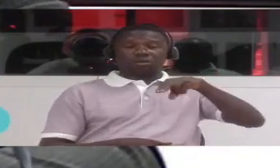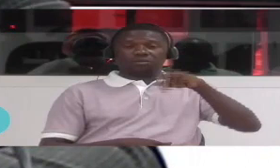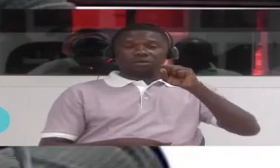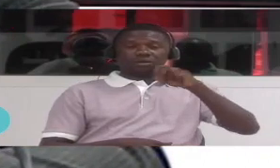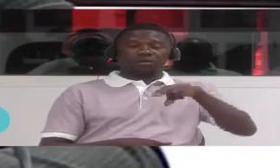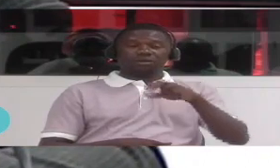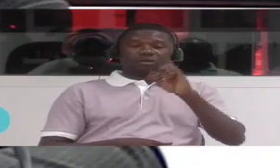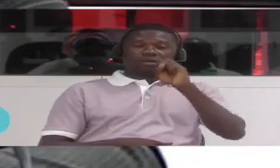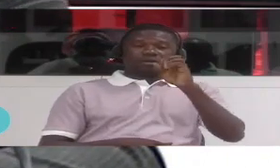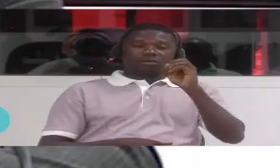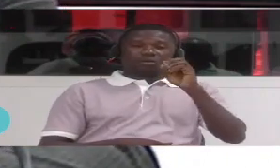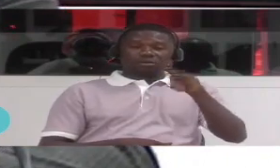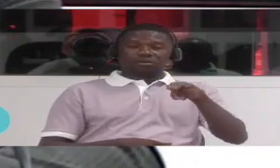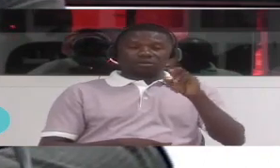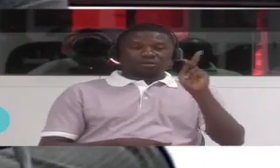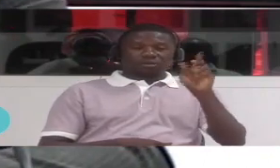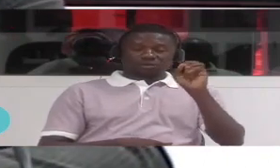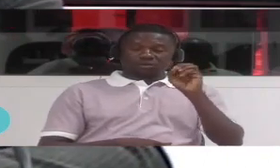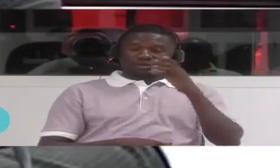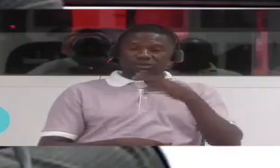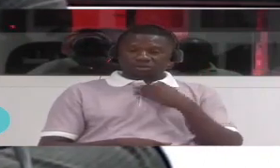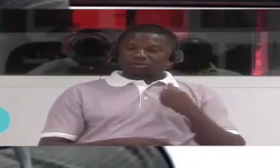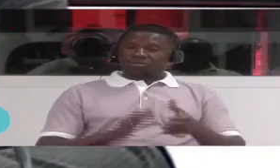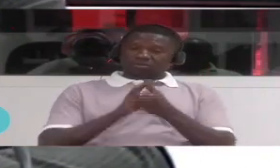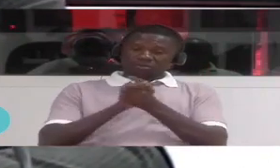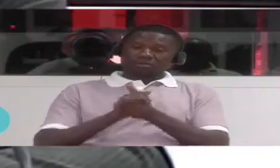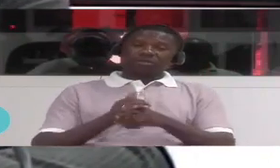from television. So he called my name and shook my hand, but he didn't say anything.